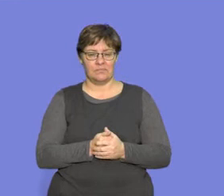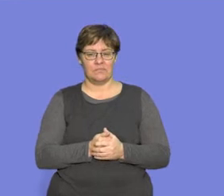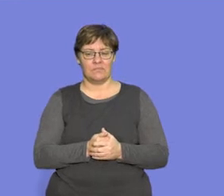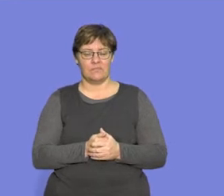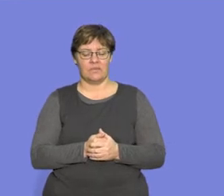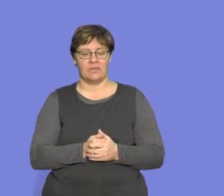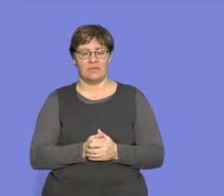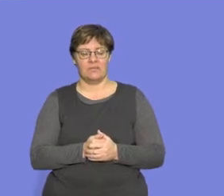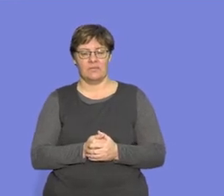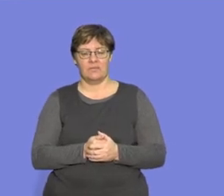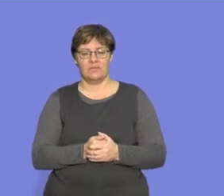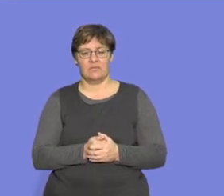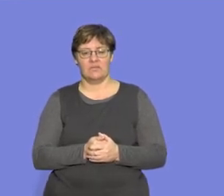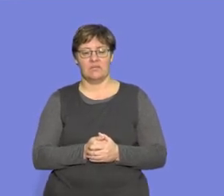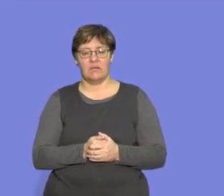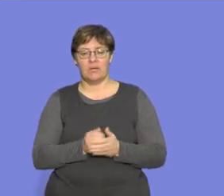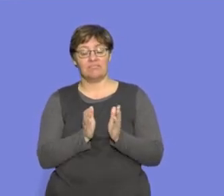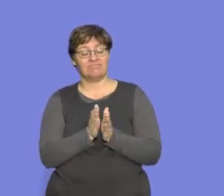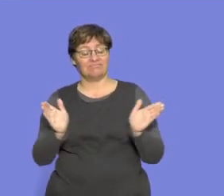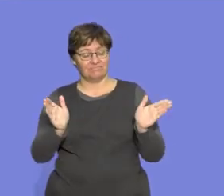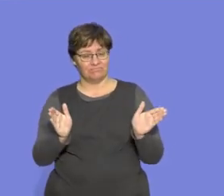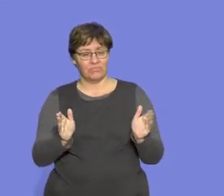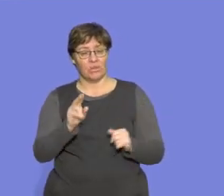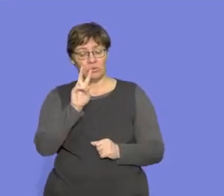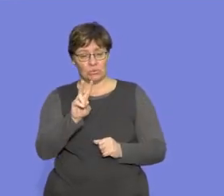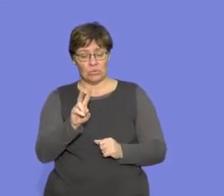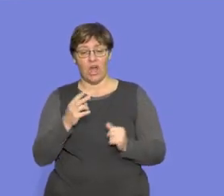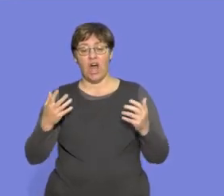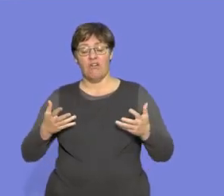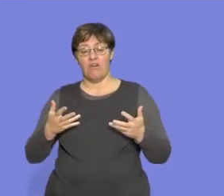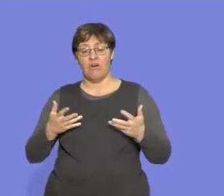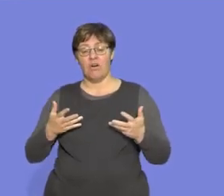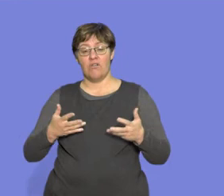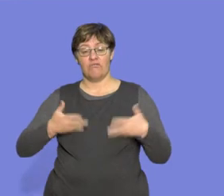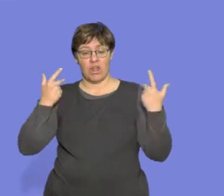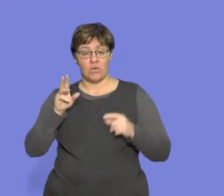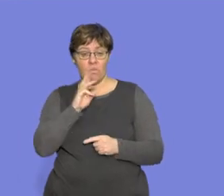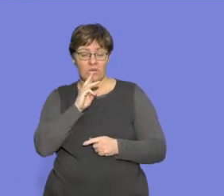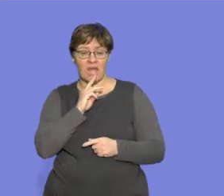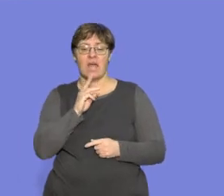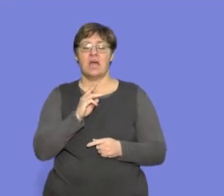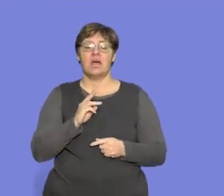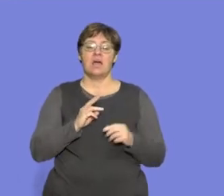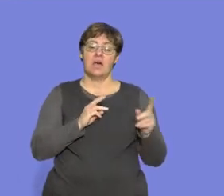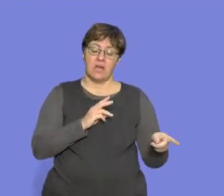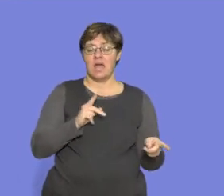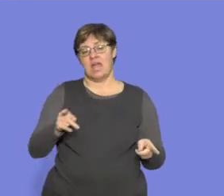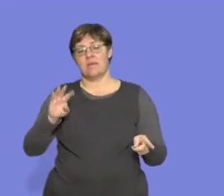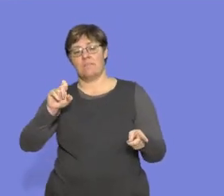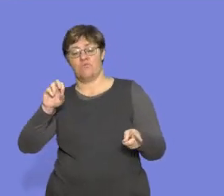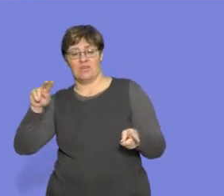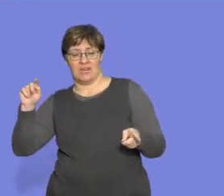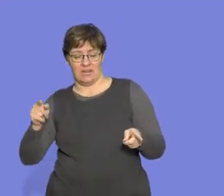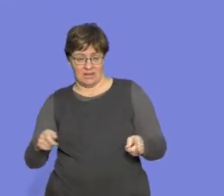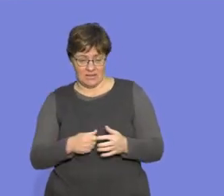So as I mentioned, we can broadly divide these into the freshwater biomes and your marine biomes. The